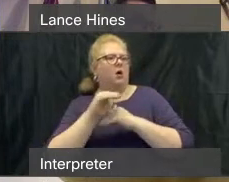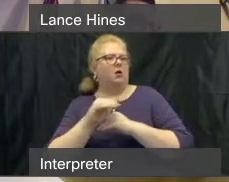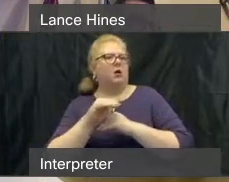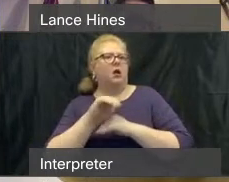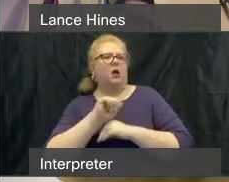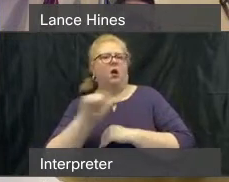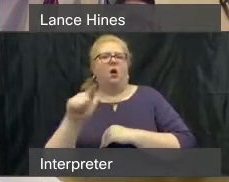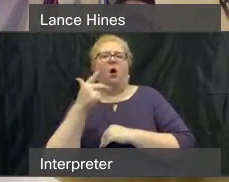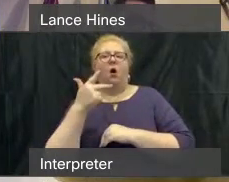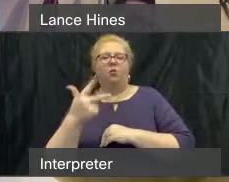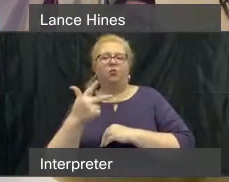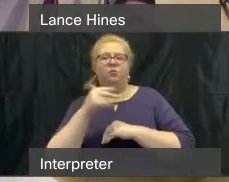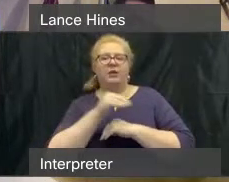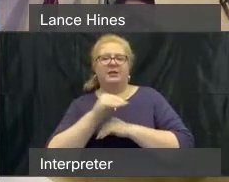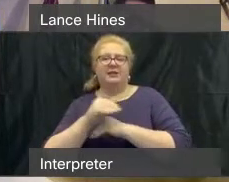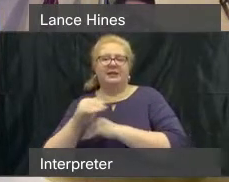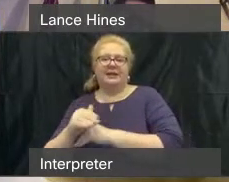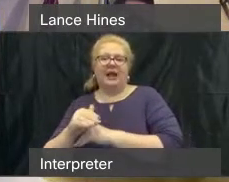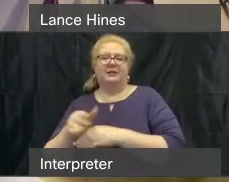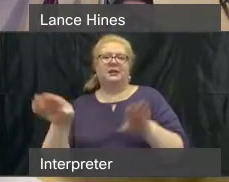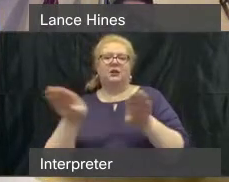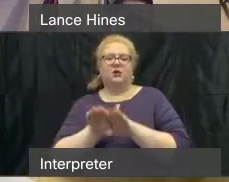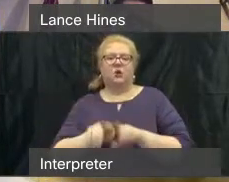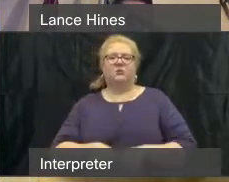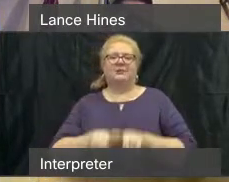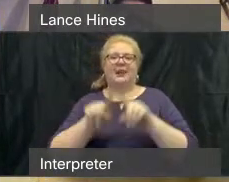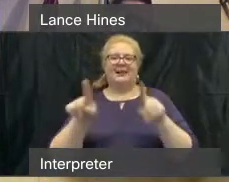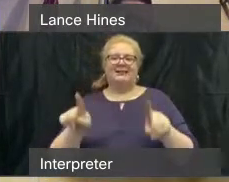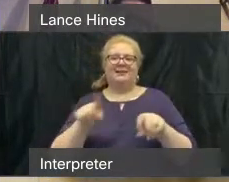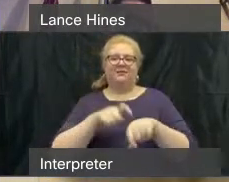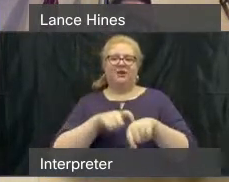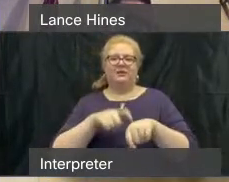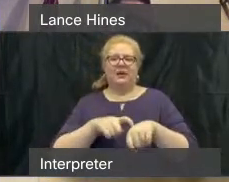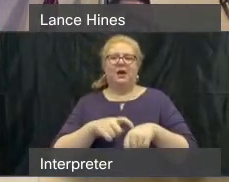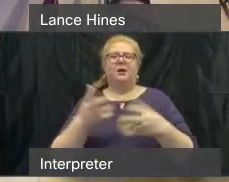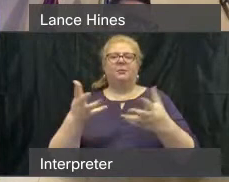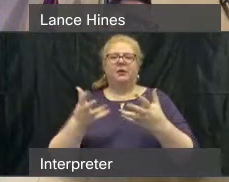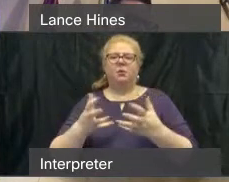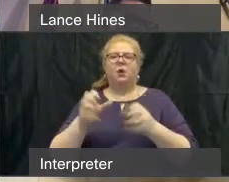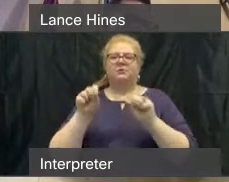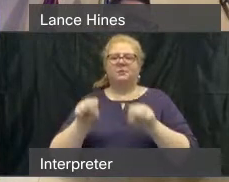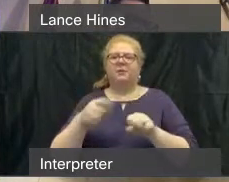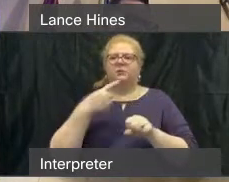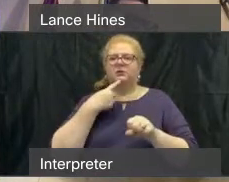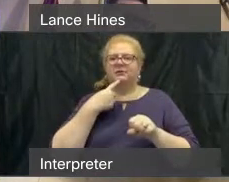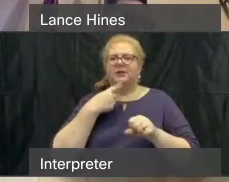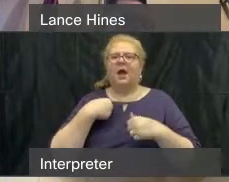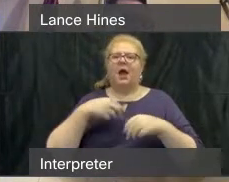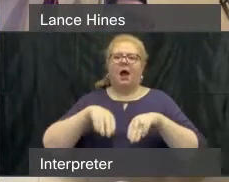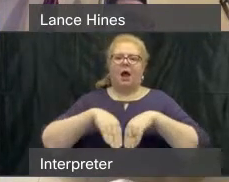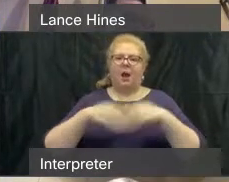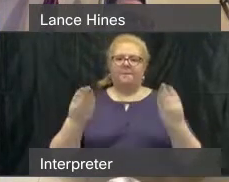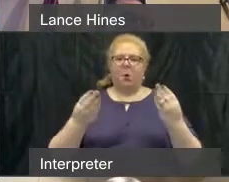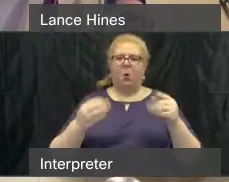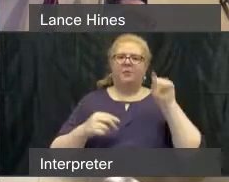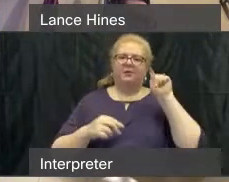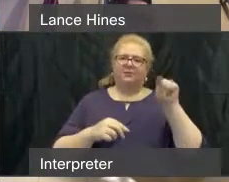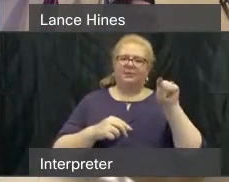he closes at a different time, and yes. He's just interested in being able to say, I'm open from this time to that time.